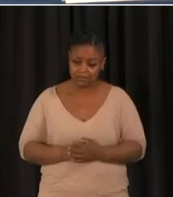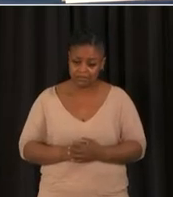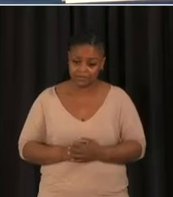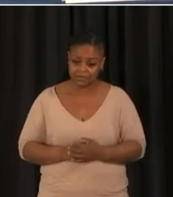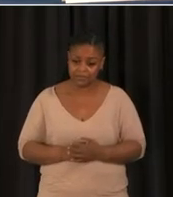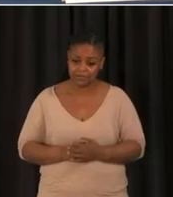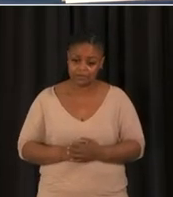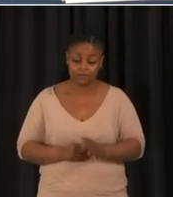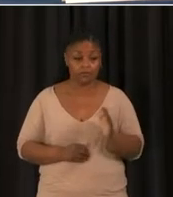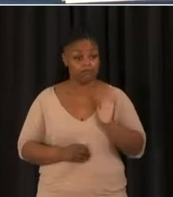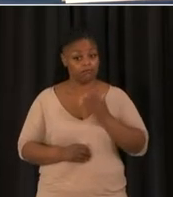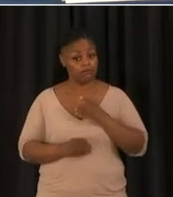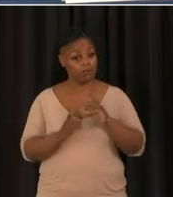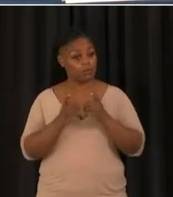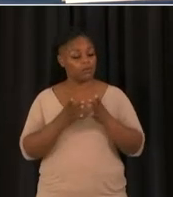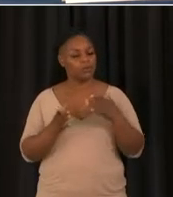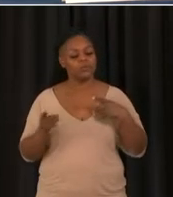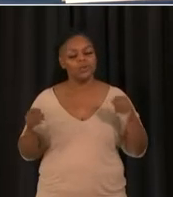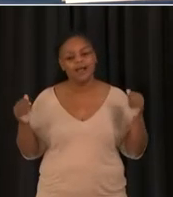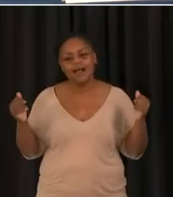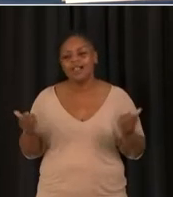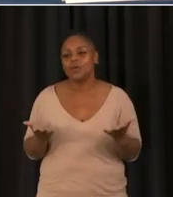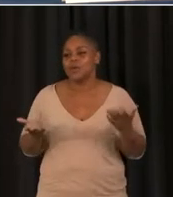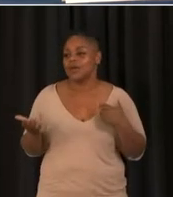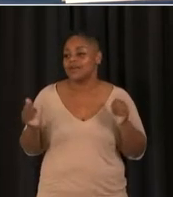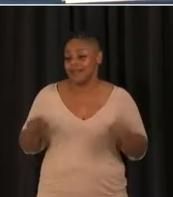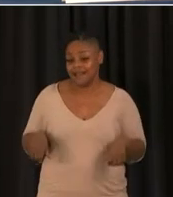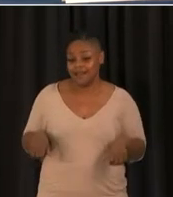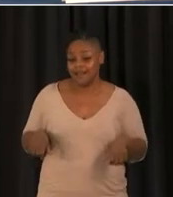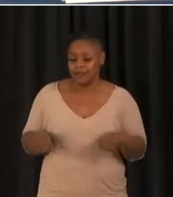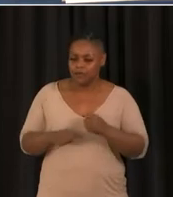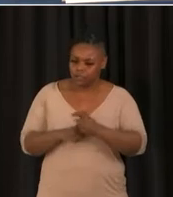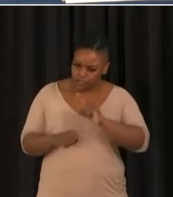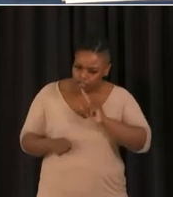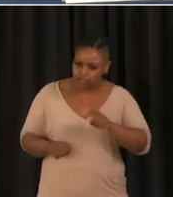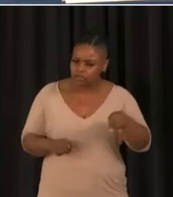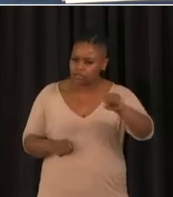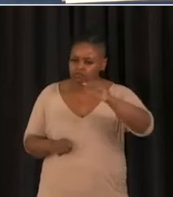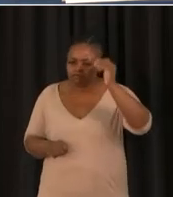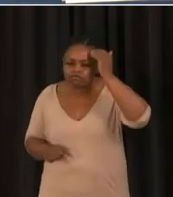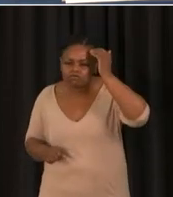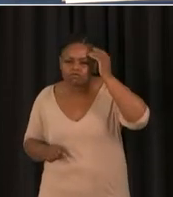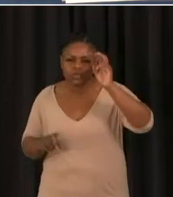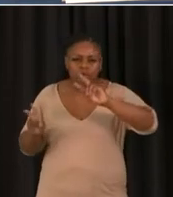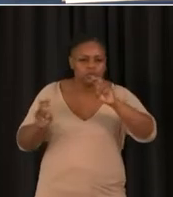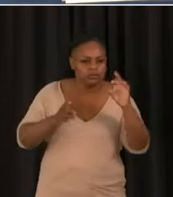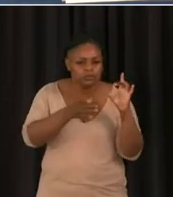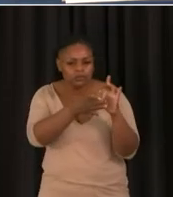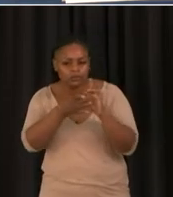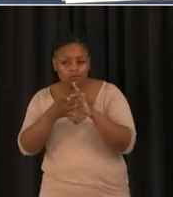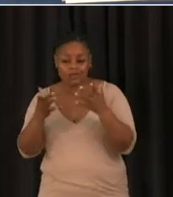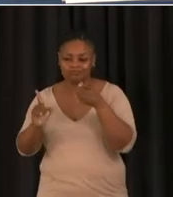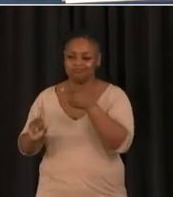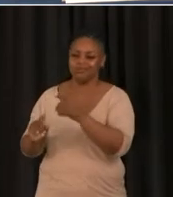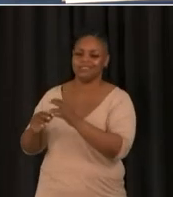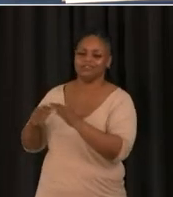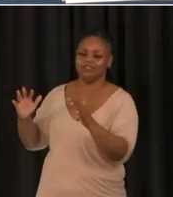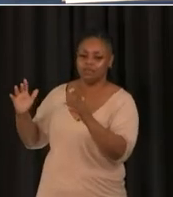joined one of my colleagues to talk about the DC BizCap program. We have a series of different events tailored